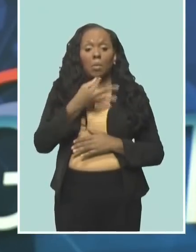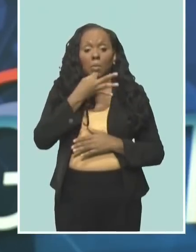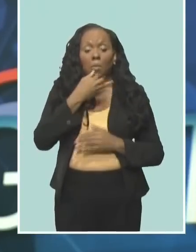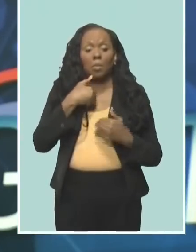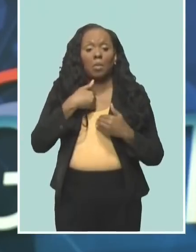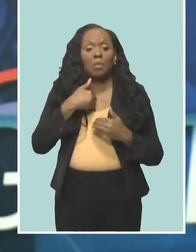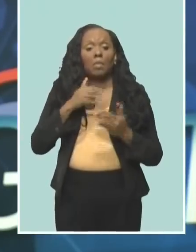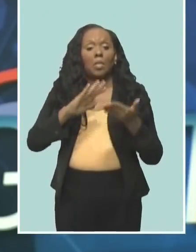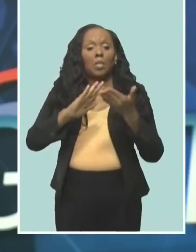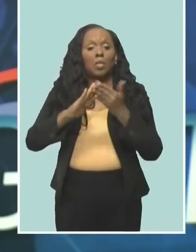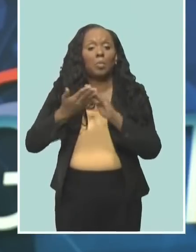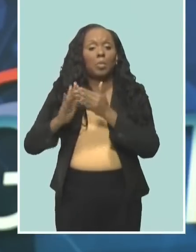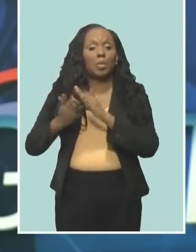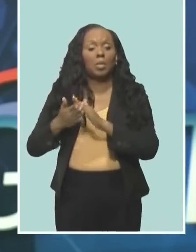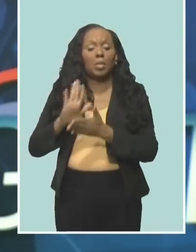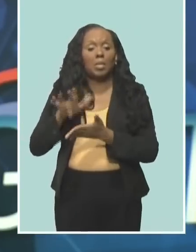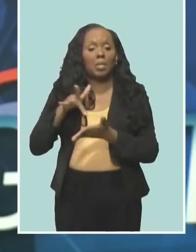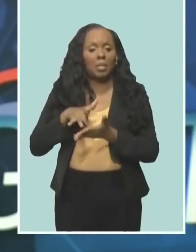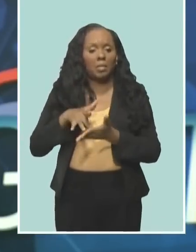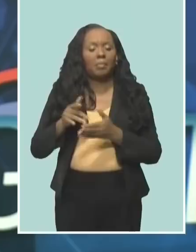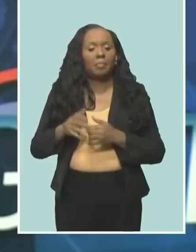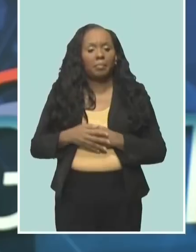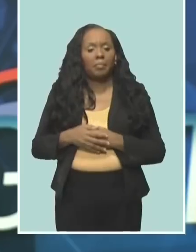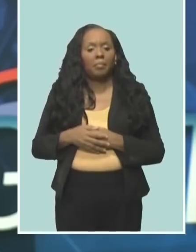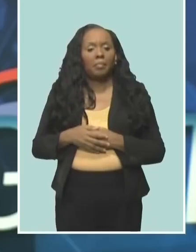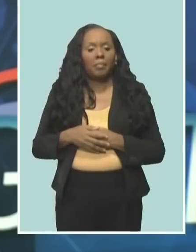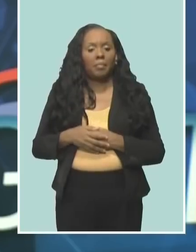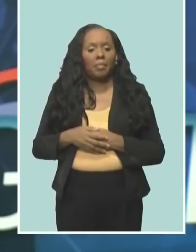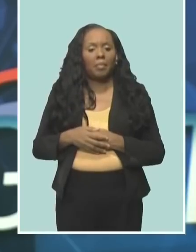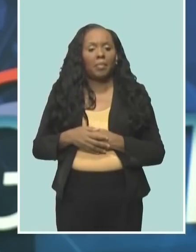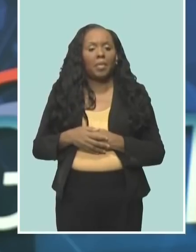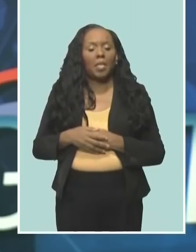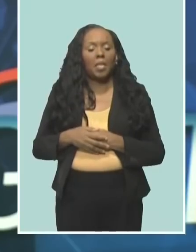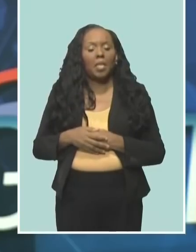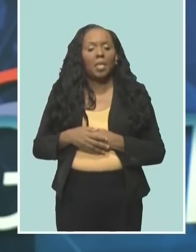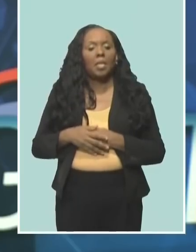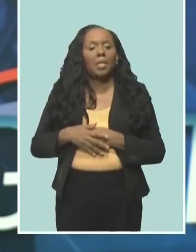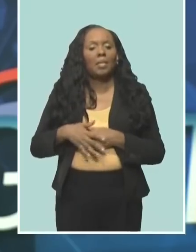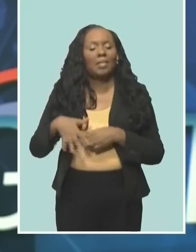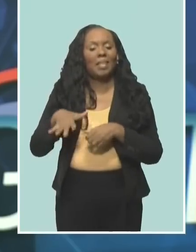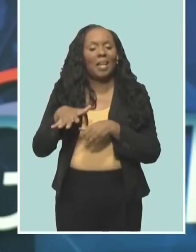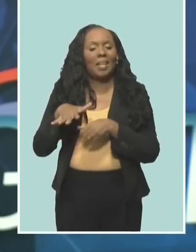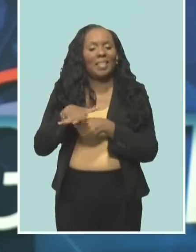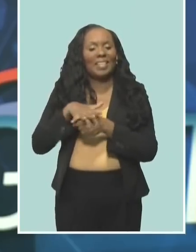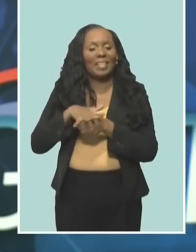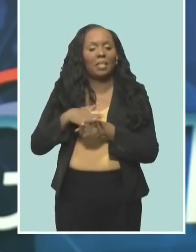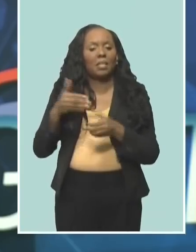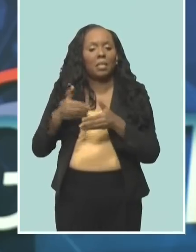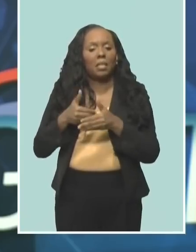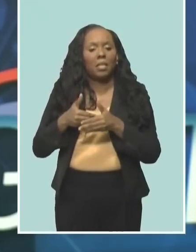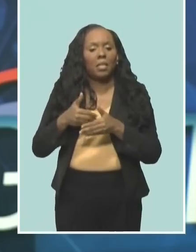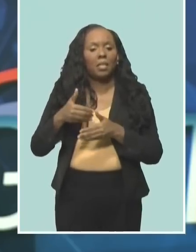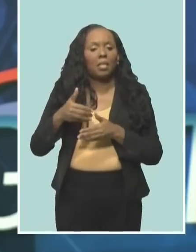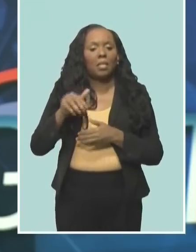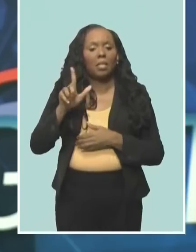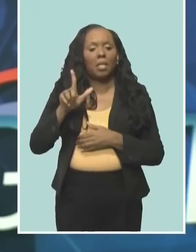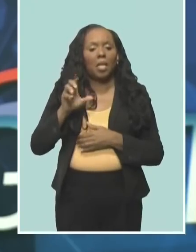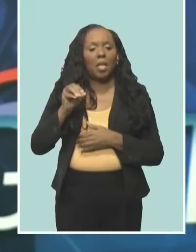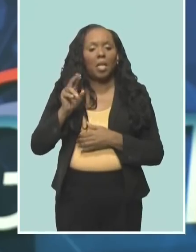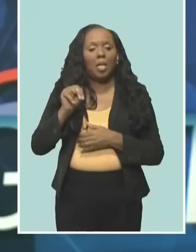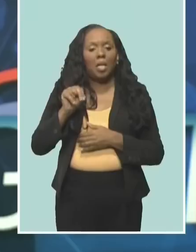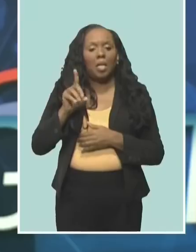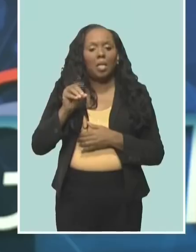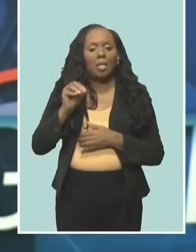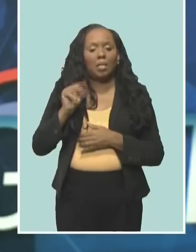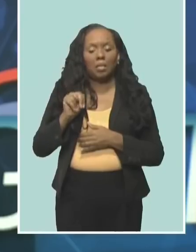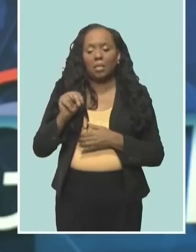centre to call their own. This as ground was broken near London-Bourne Towers to signal the start of the community centre.